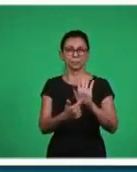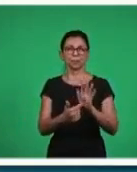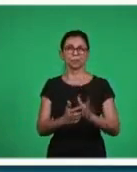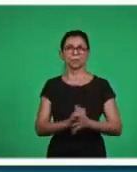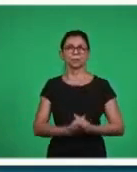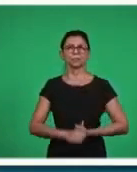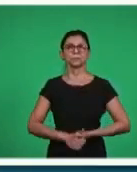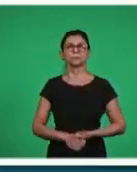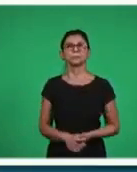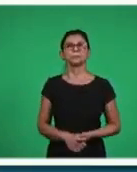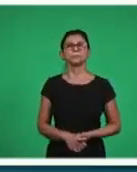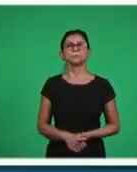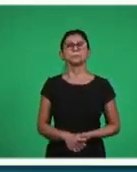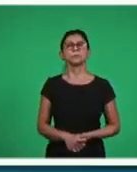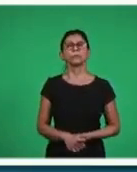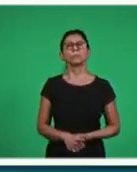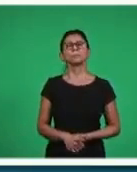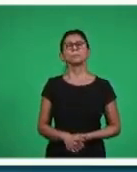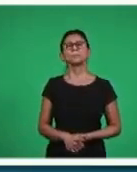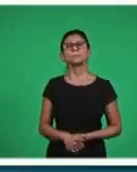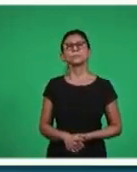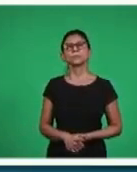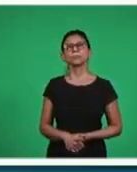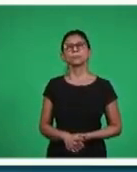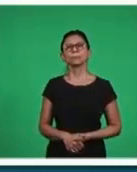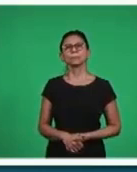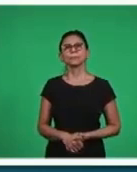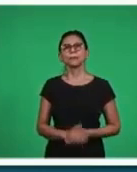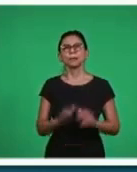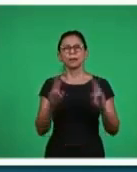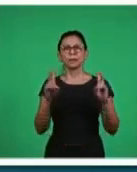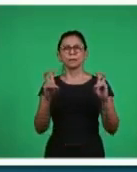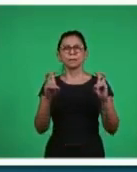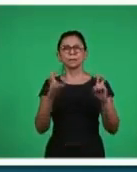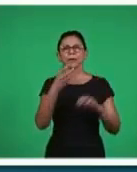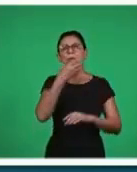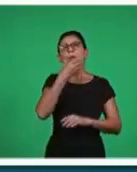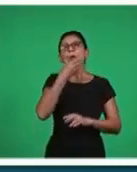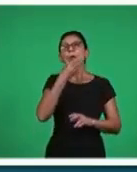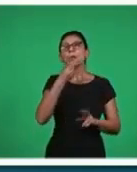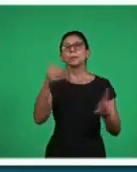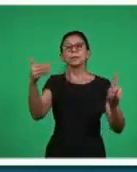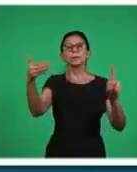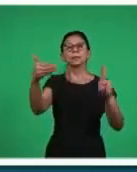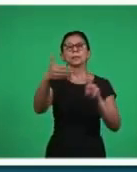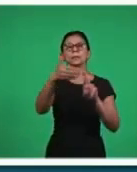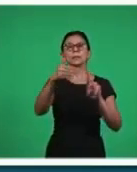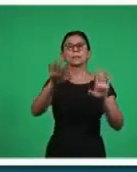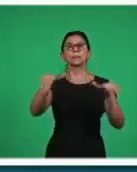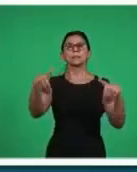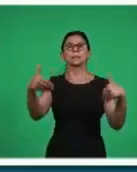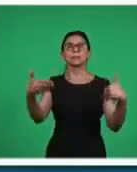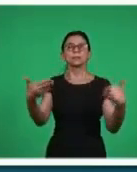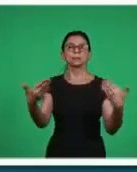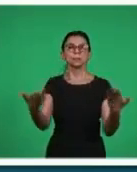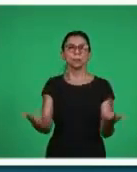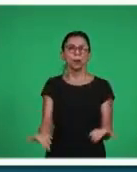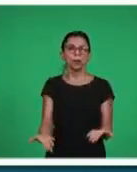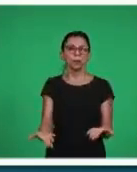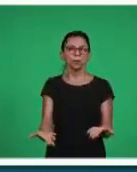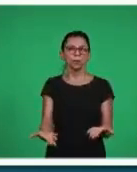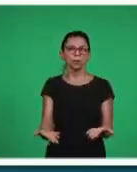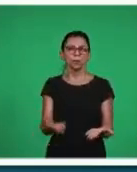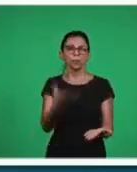quickly this expression, to a certain man. To whom this expression is being referred to, a certain